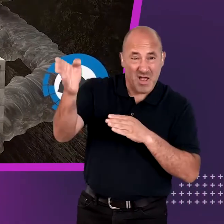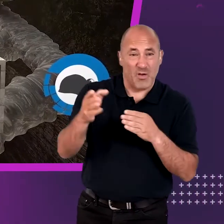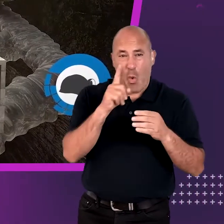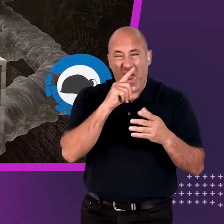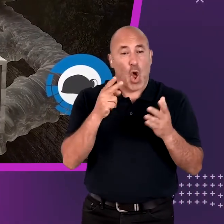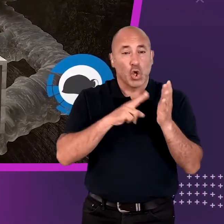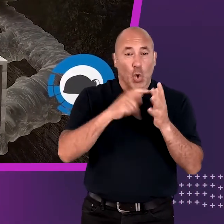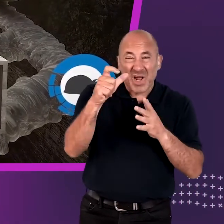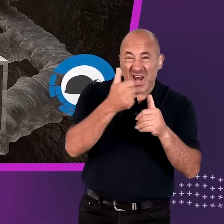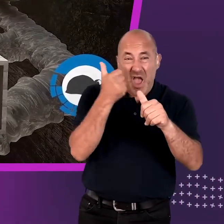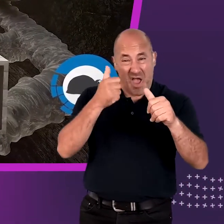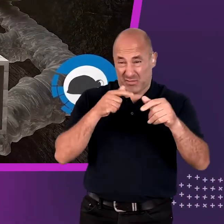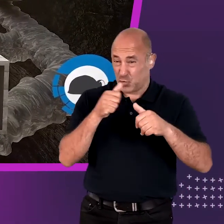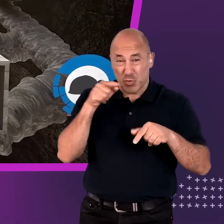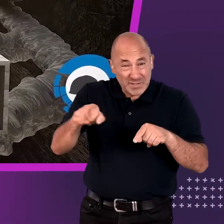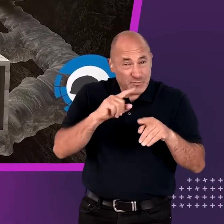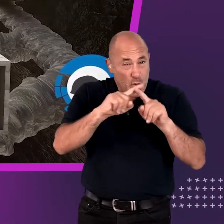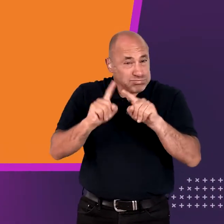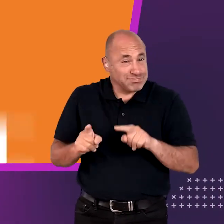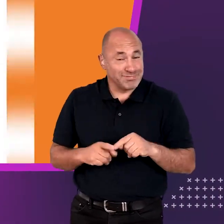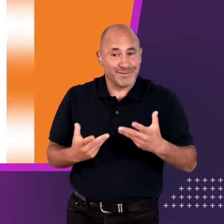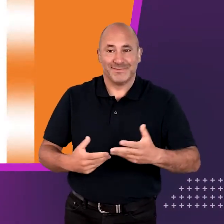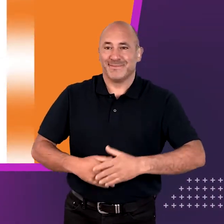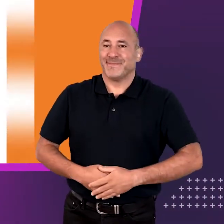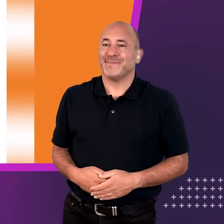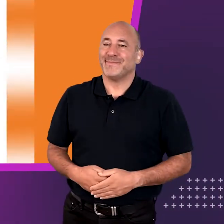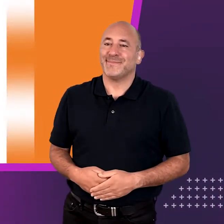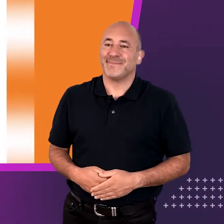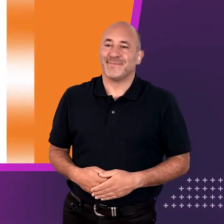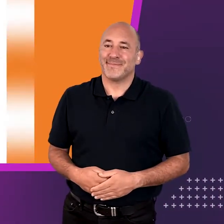across offshore and nuclear industries.